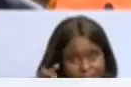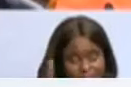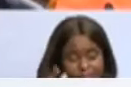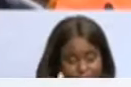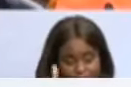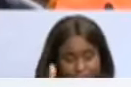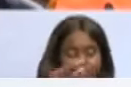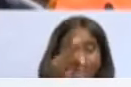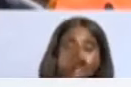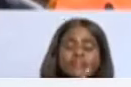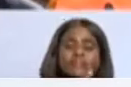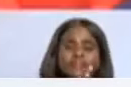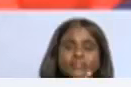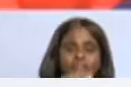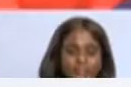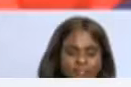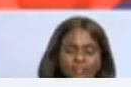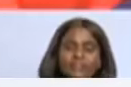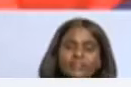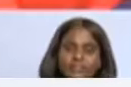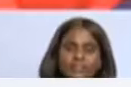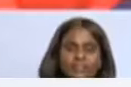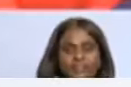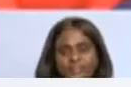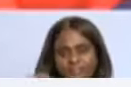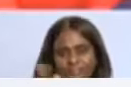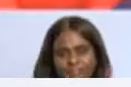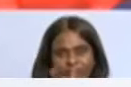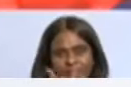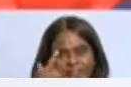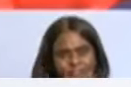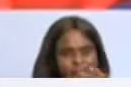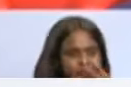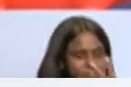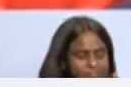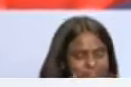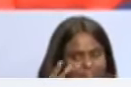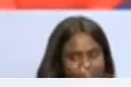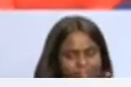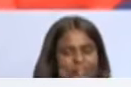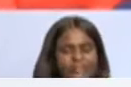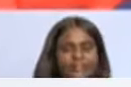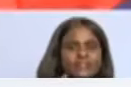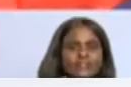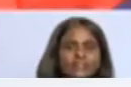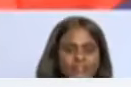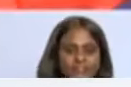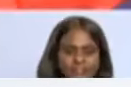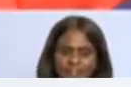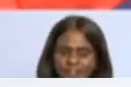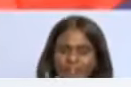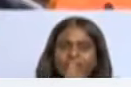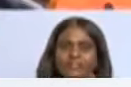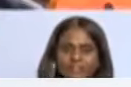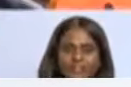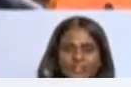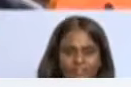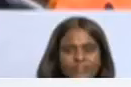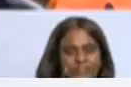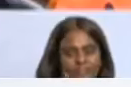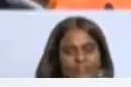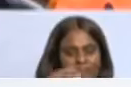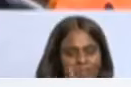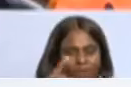forward. We call upon our citizens to support and cooperate with this exercise as the